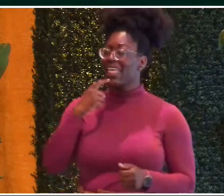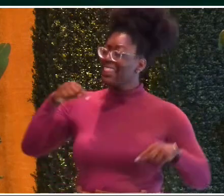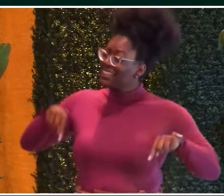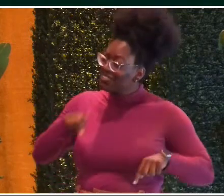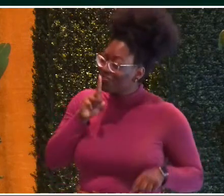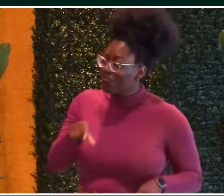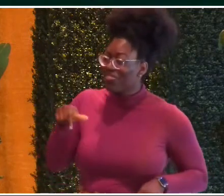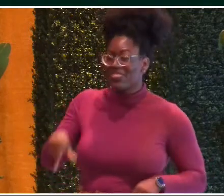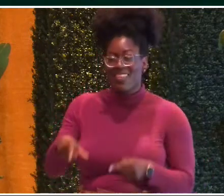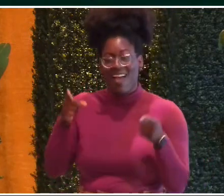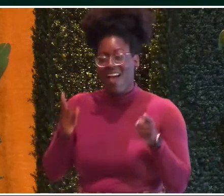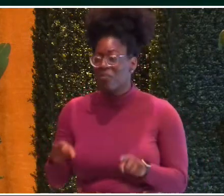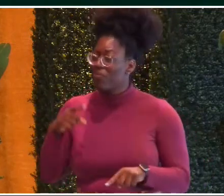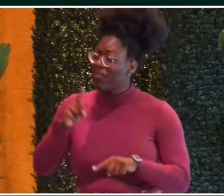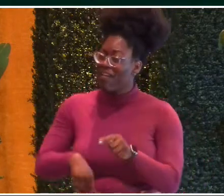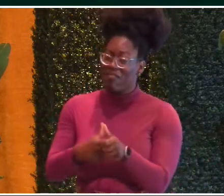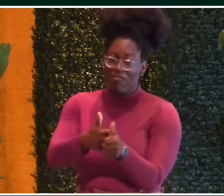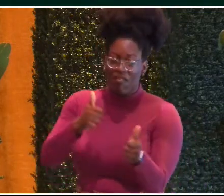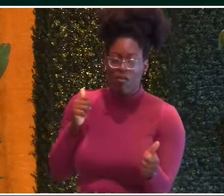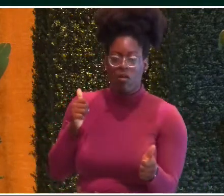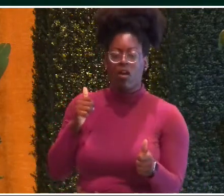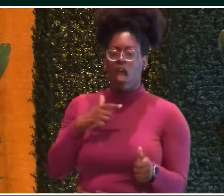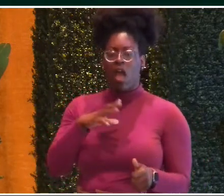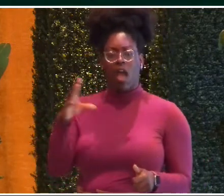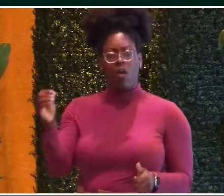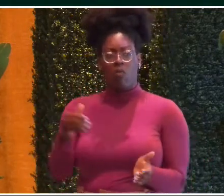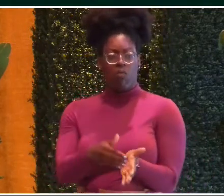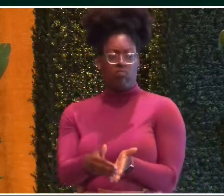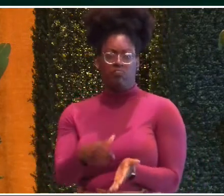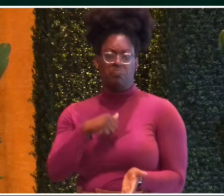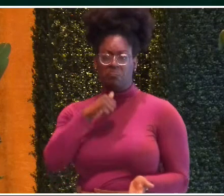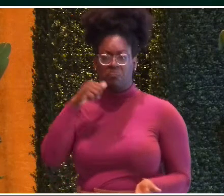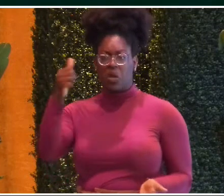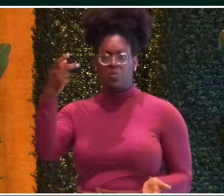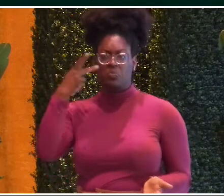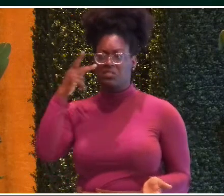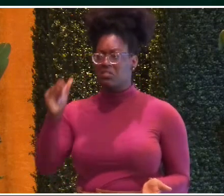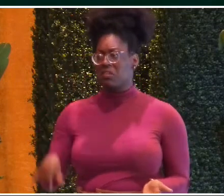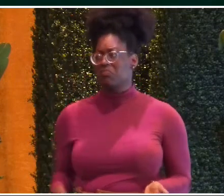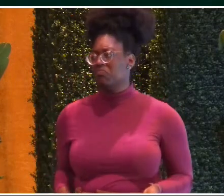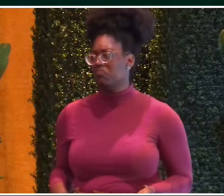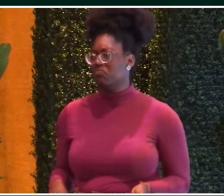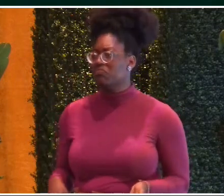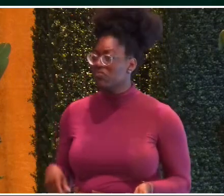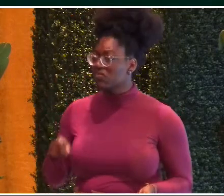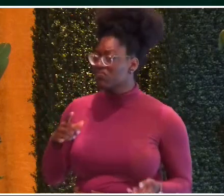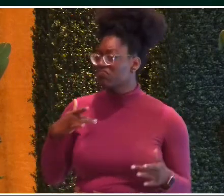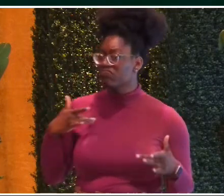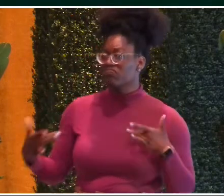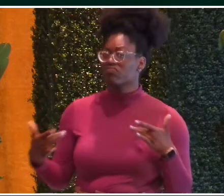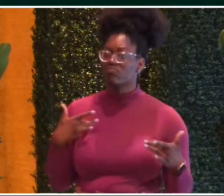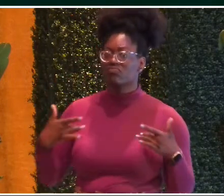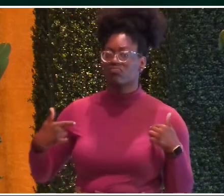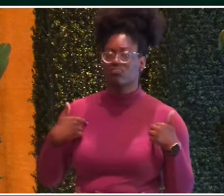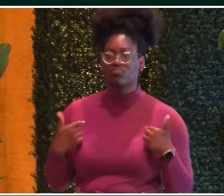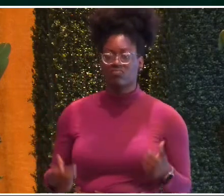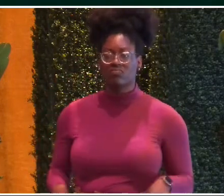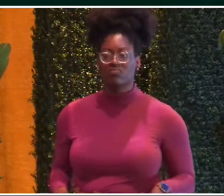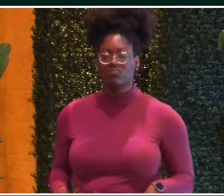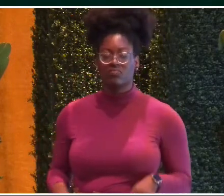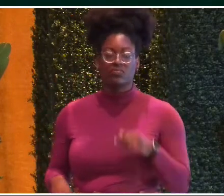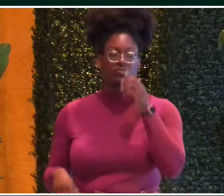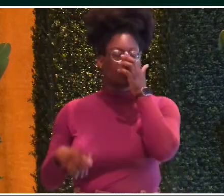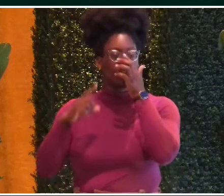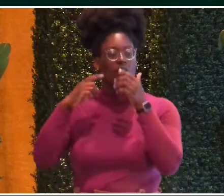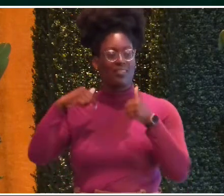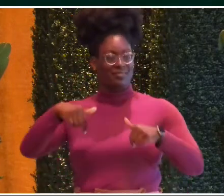me, that's just critical. I'm not seeing it enough and I'm concerned about it. And I'm working in my hyper-local level with community defense stuff